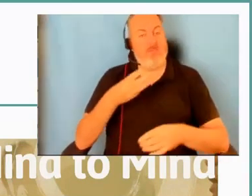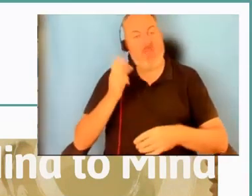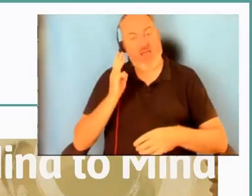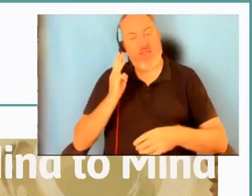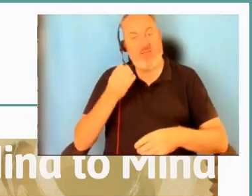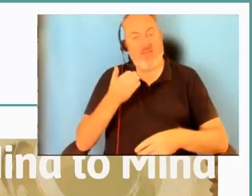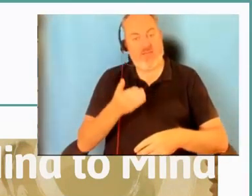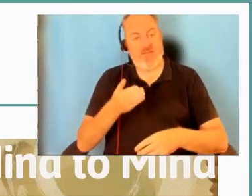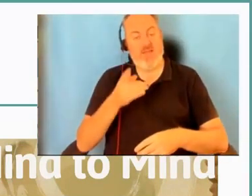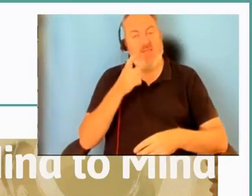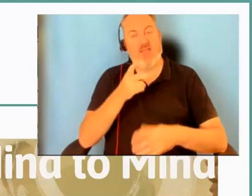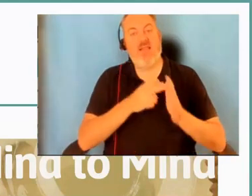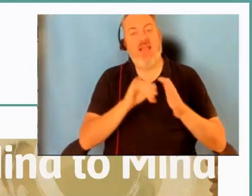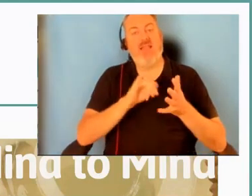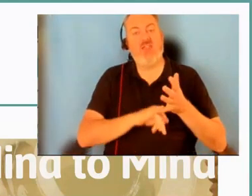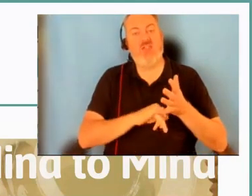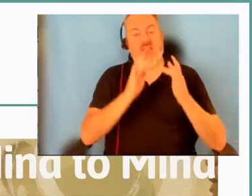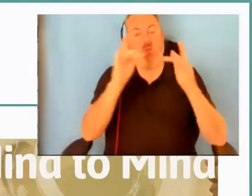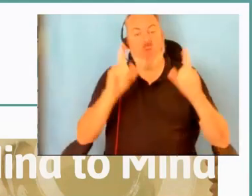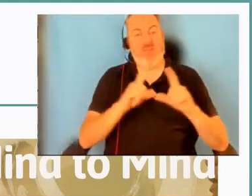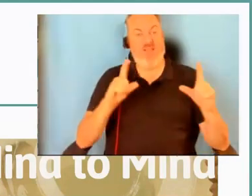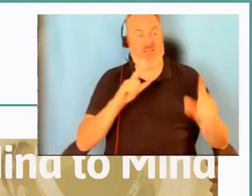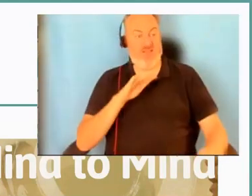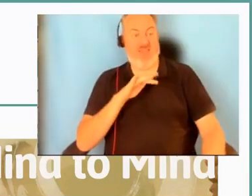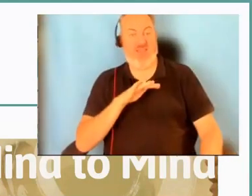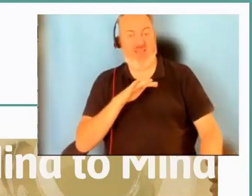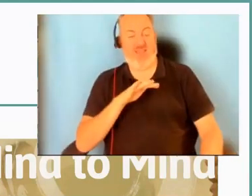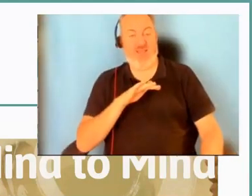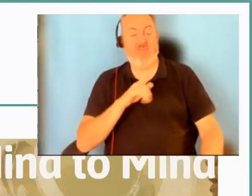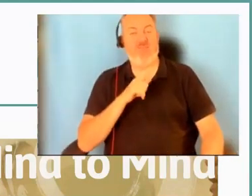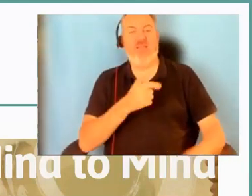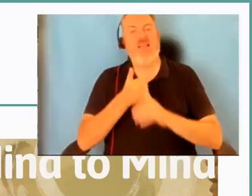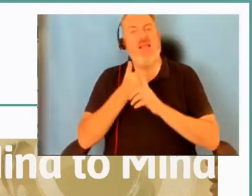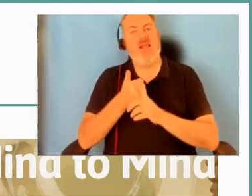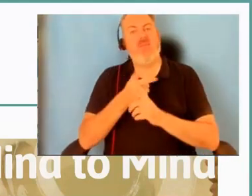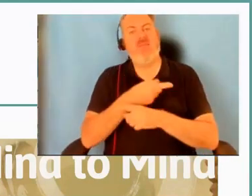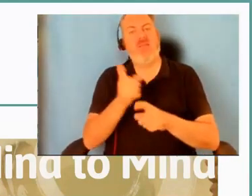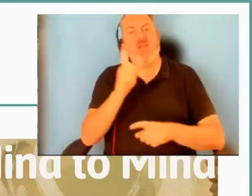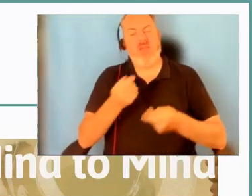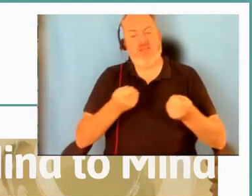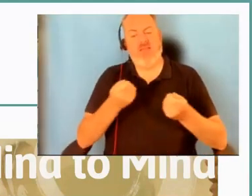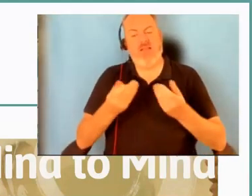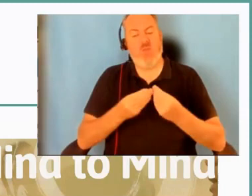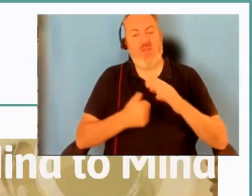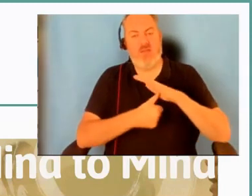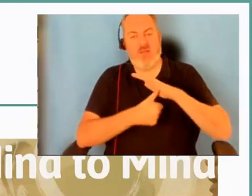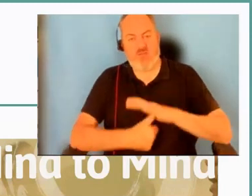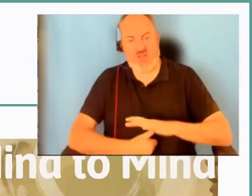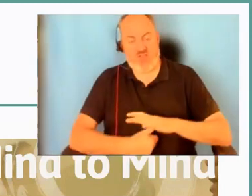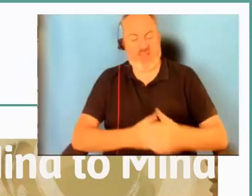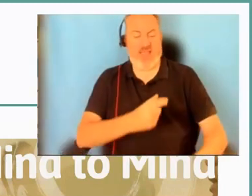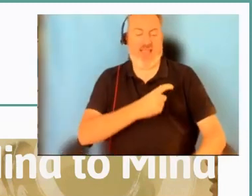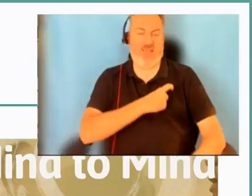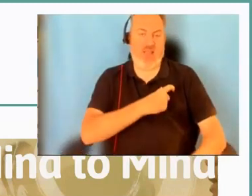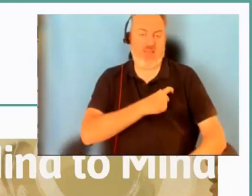on the NHS Inform website, and it helps people to manage their anxiety, depression, and grief. So what